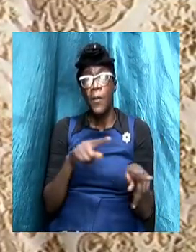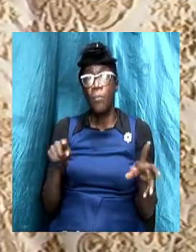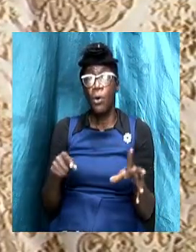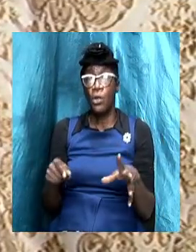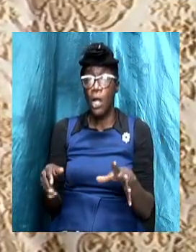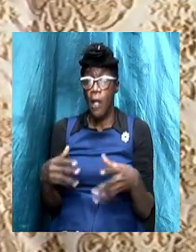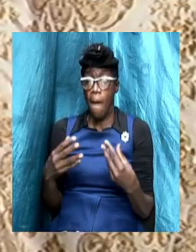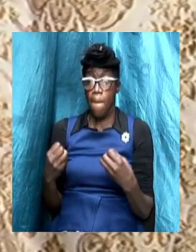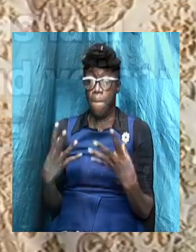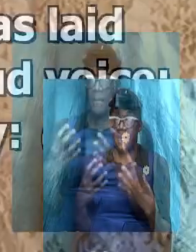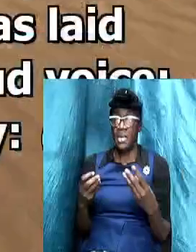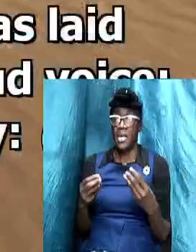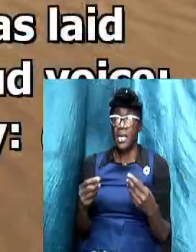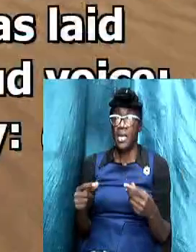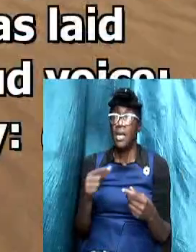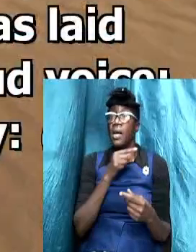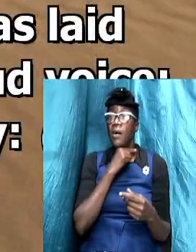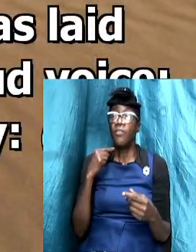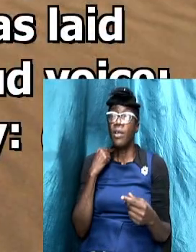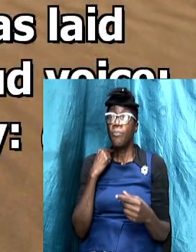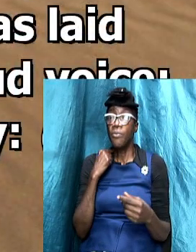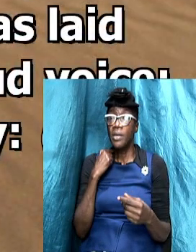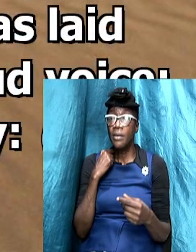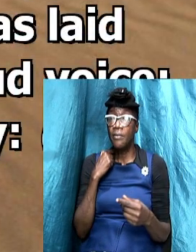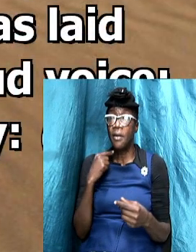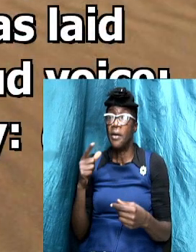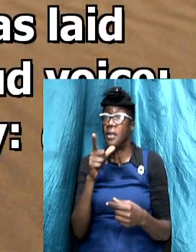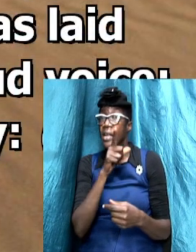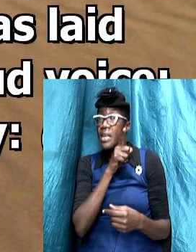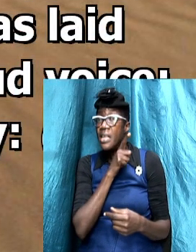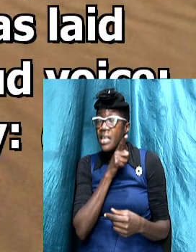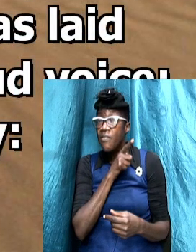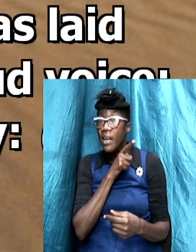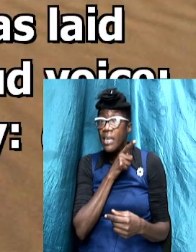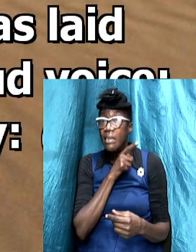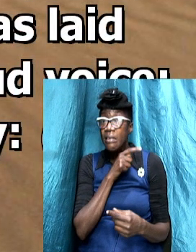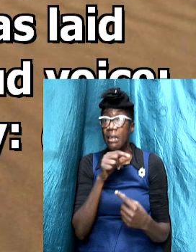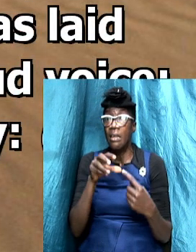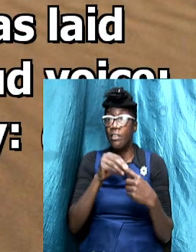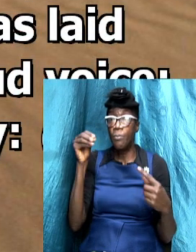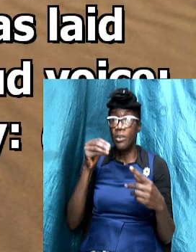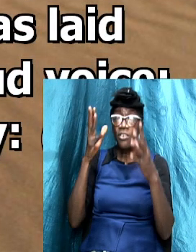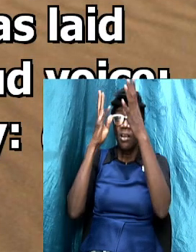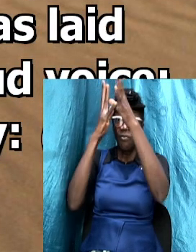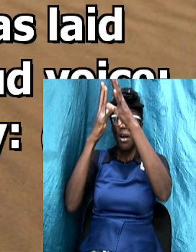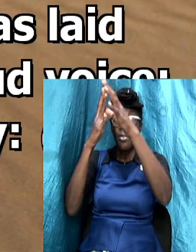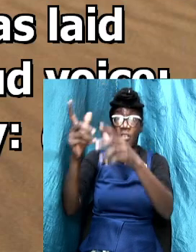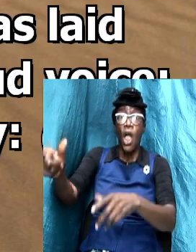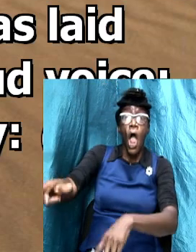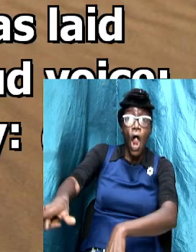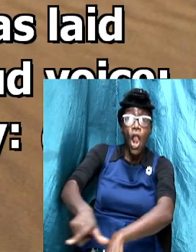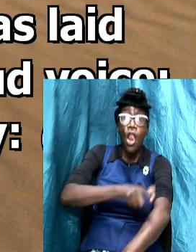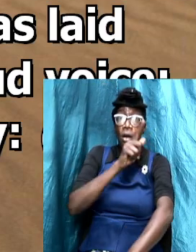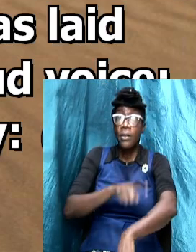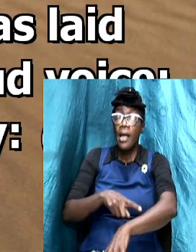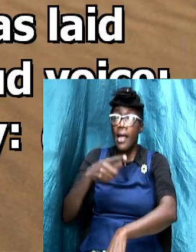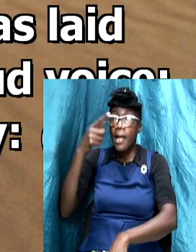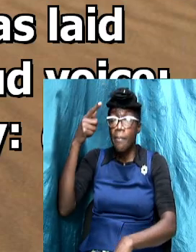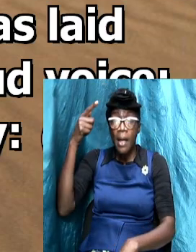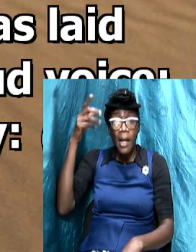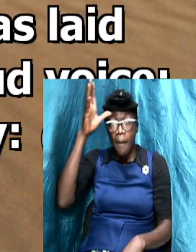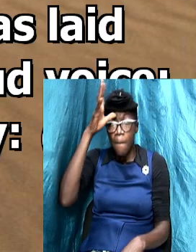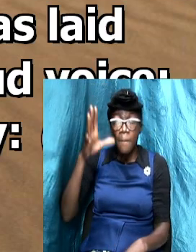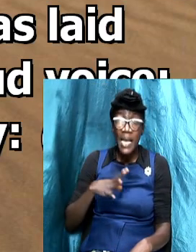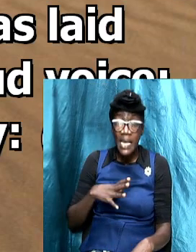of the priests and Levites and chief of the fathers who were ancient men that had seen the first house, in other words, the